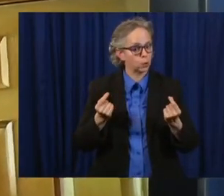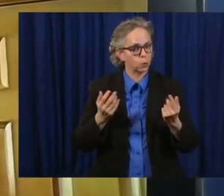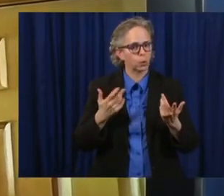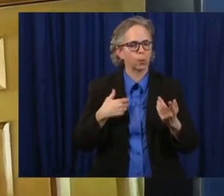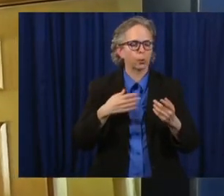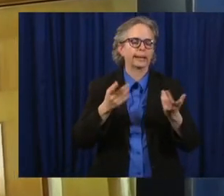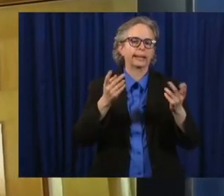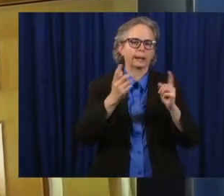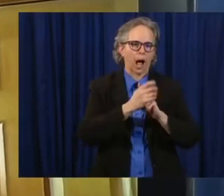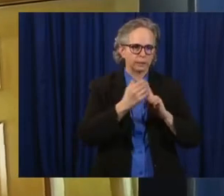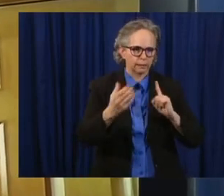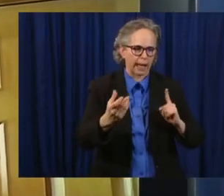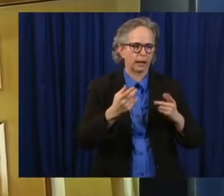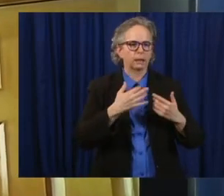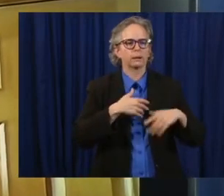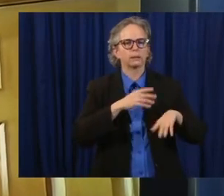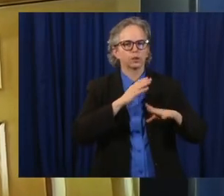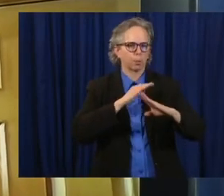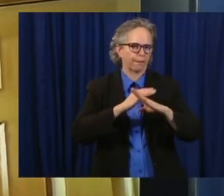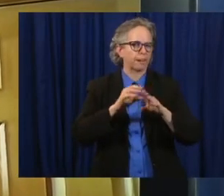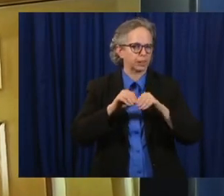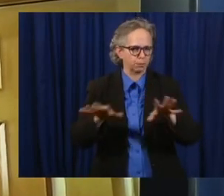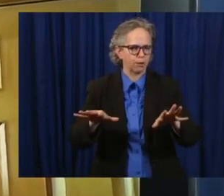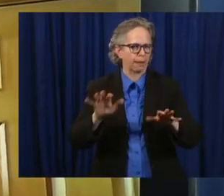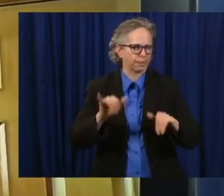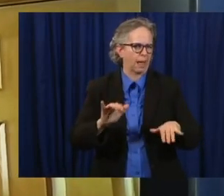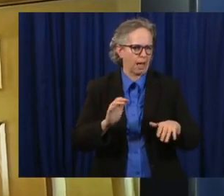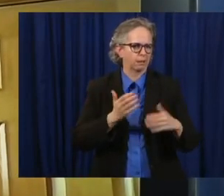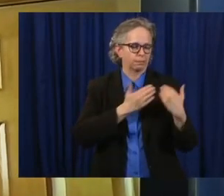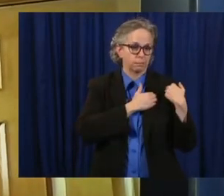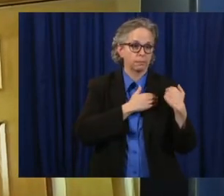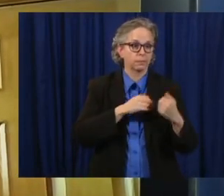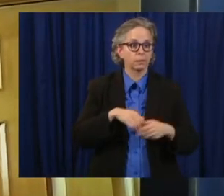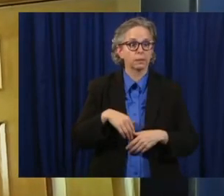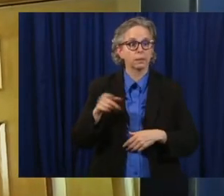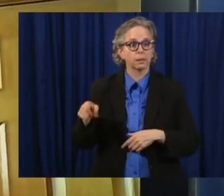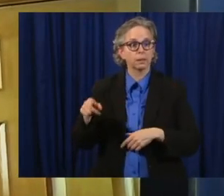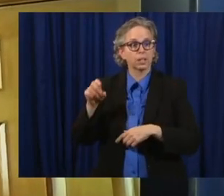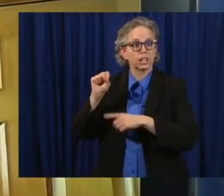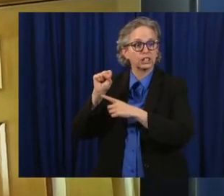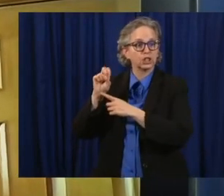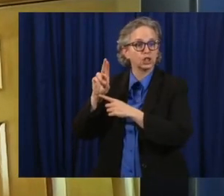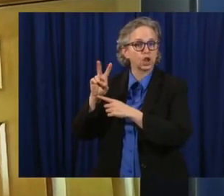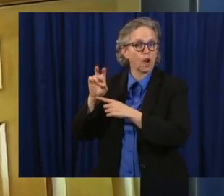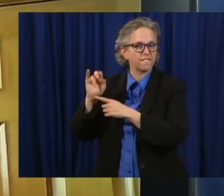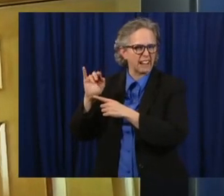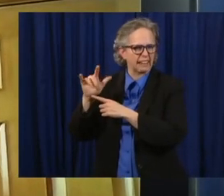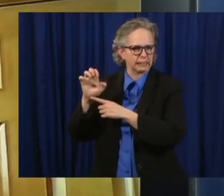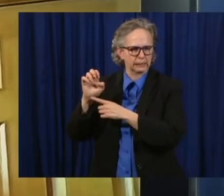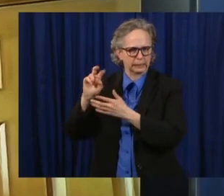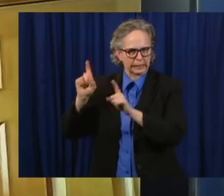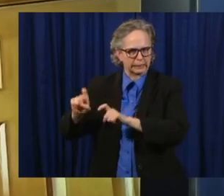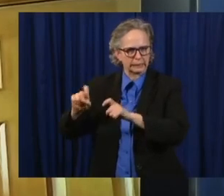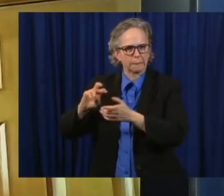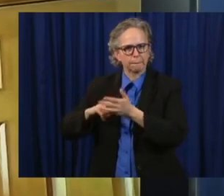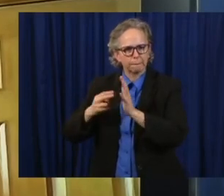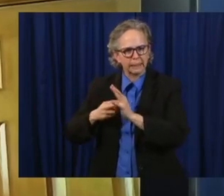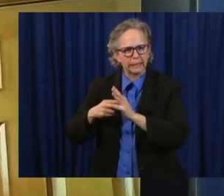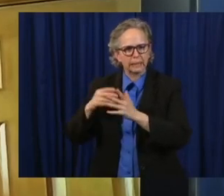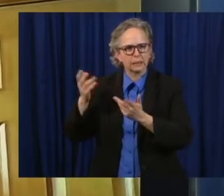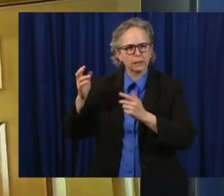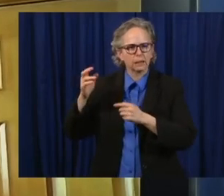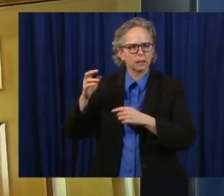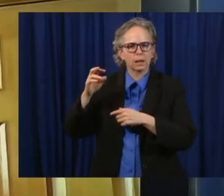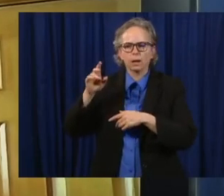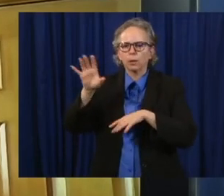spread of the virus to others. The surveillance testing that I'm talking about would be in random individuals, and that could